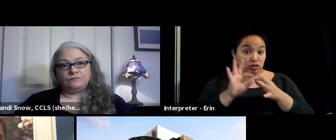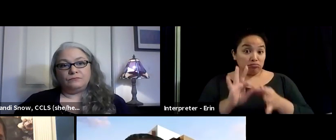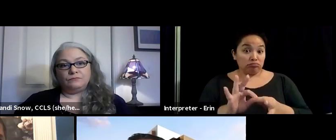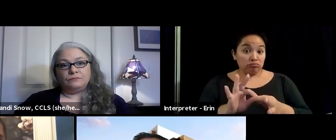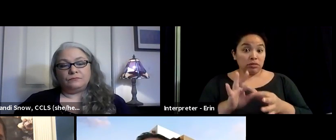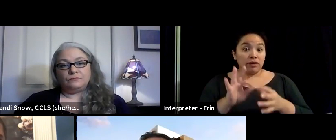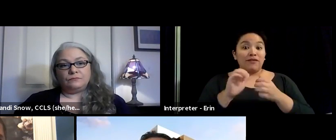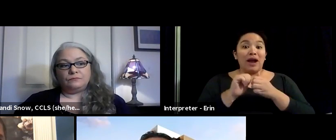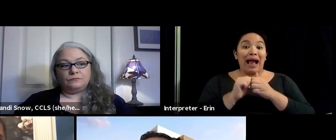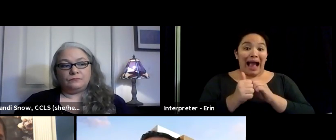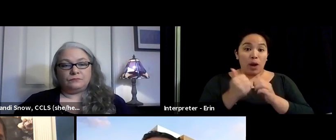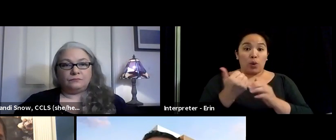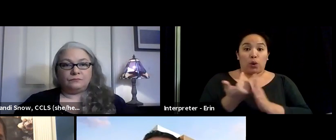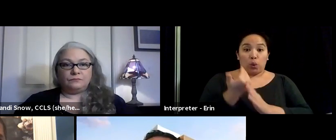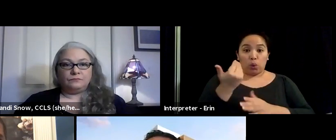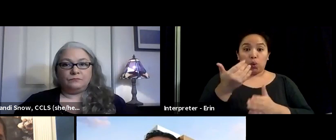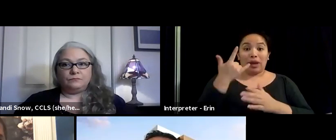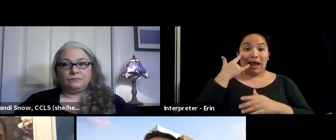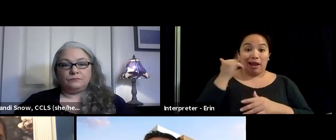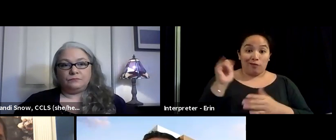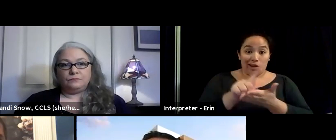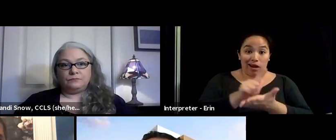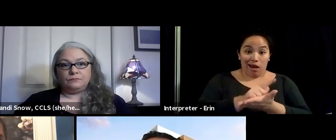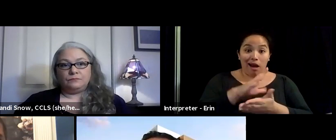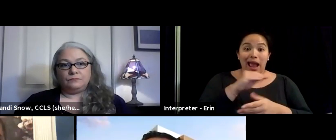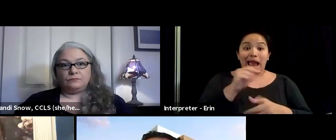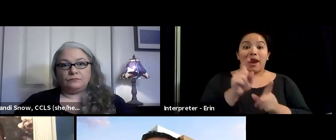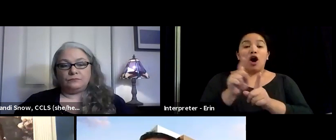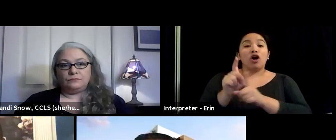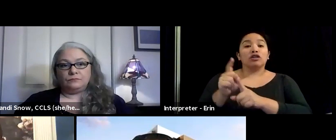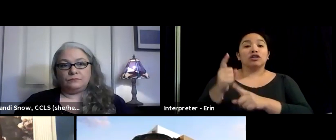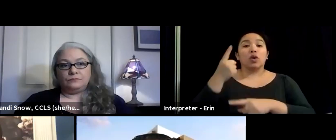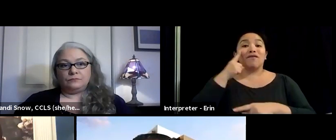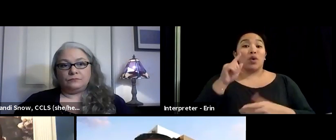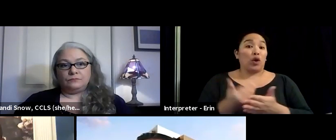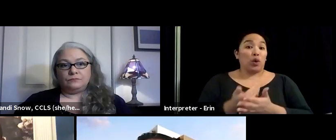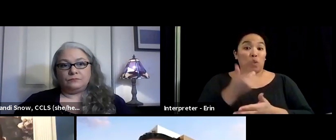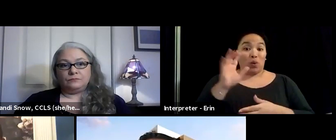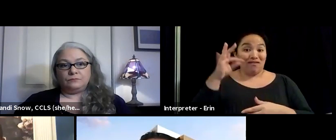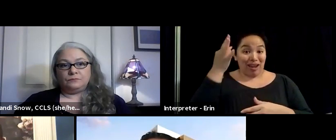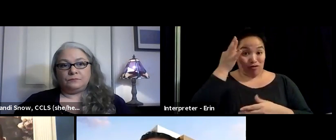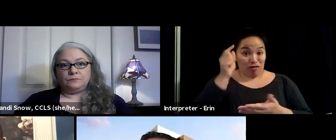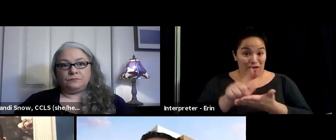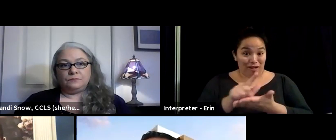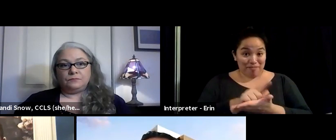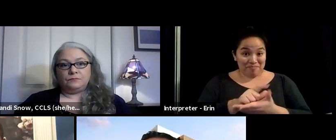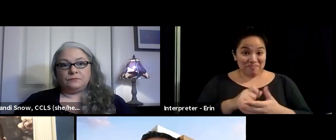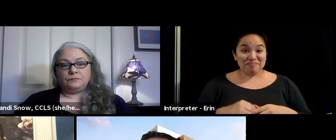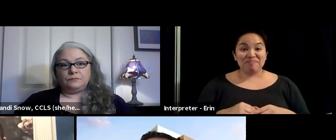new California law and also about the new federal law that came into place.